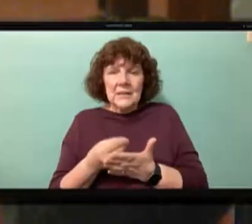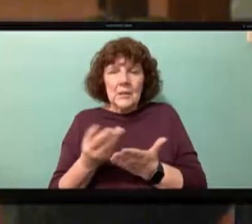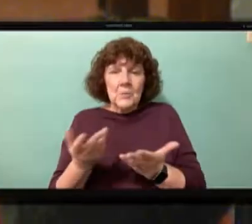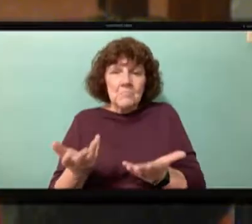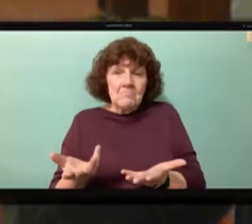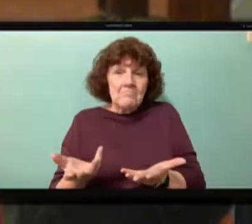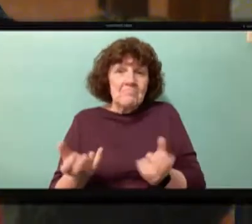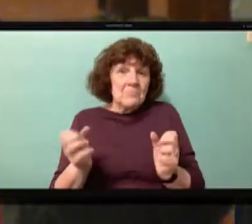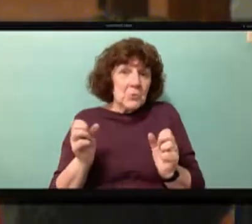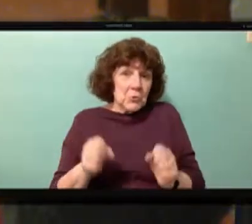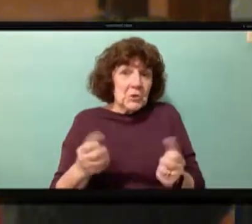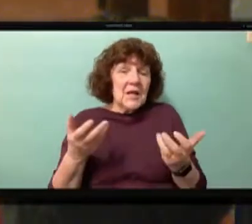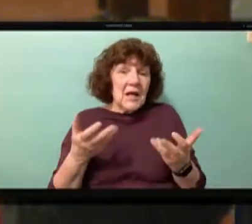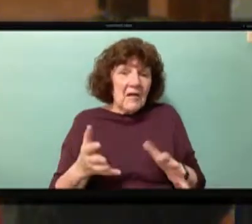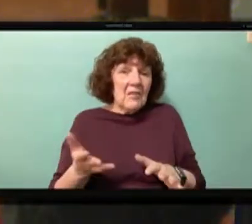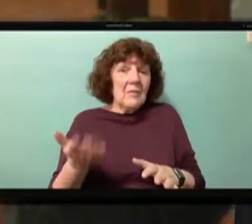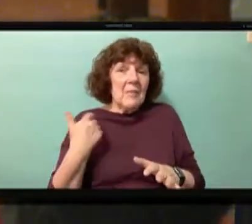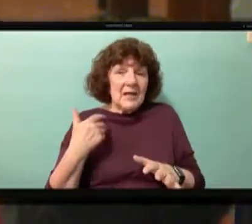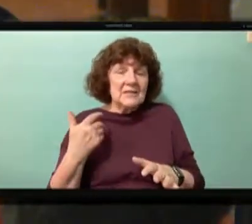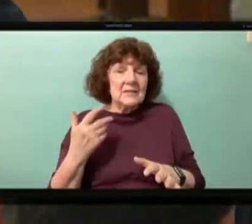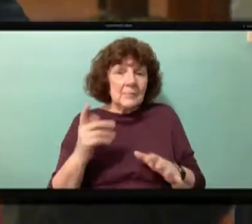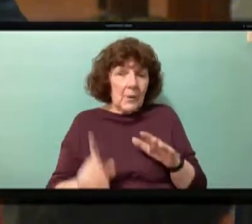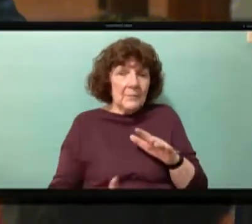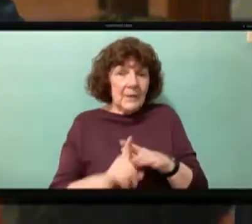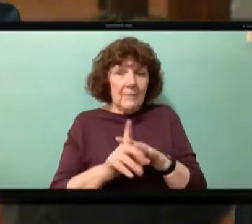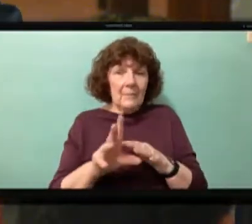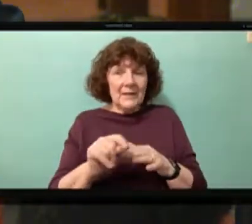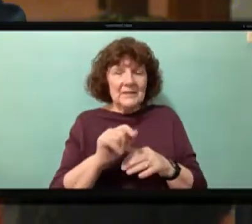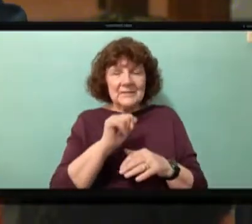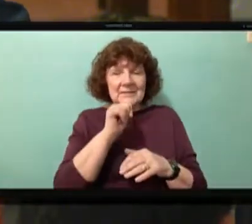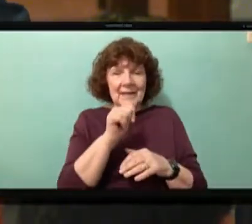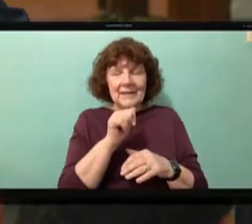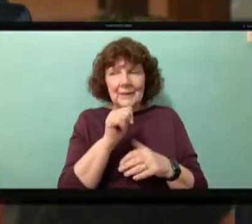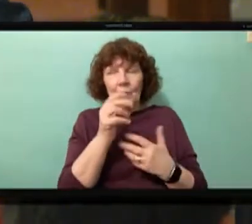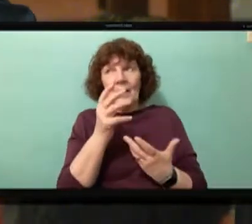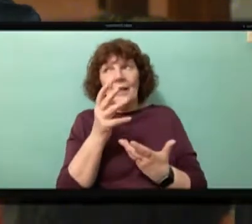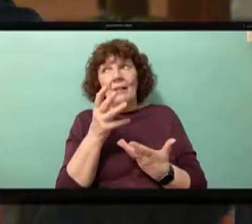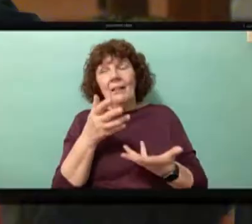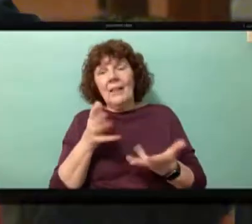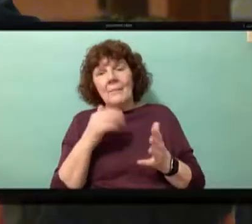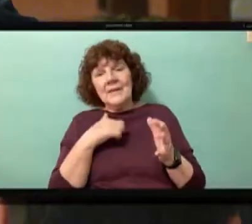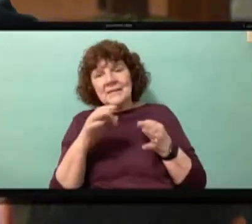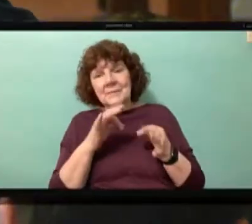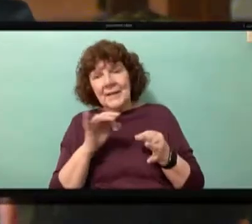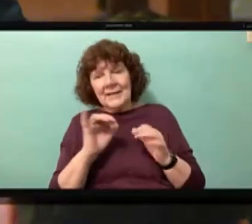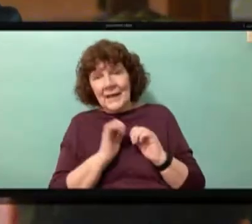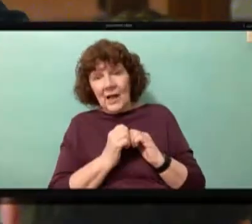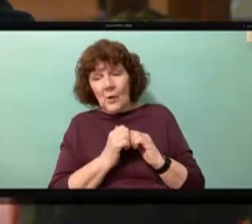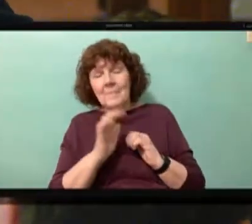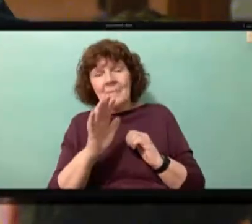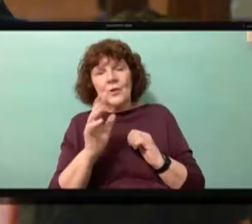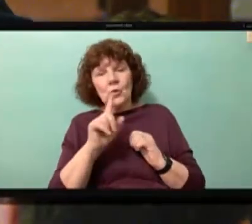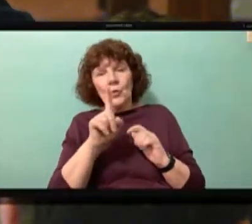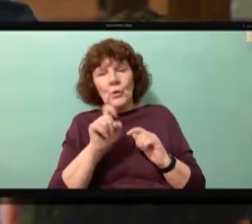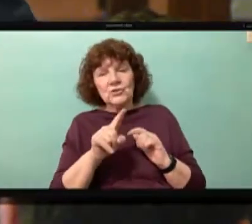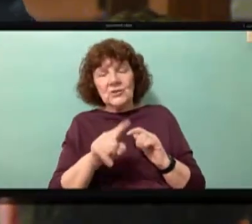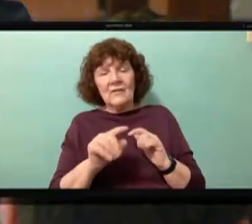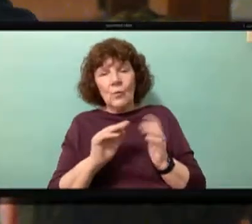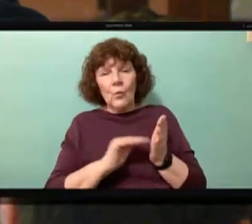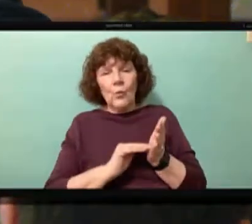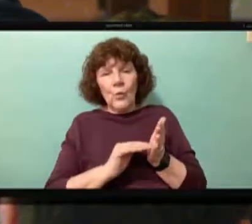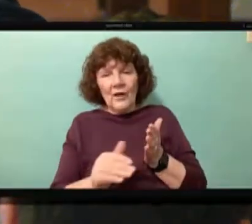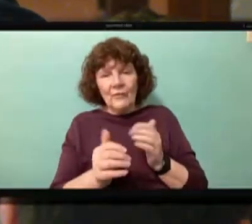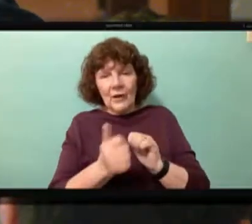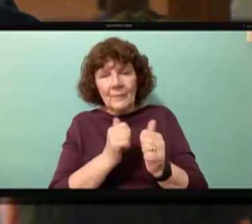but it's not a ARPA. Let me say it this way: the questions of waiver of competitive process and ARPA compliance